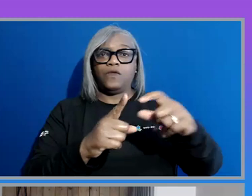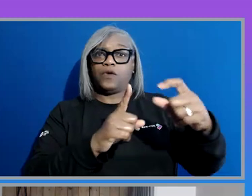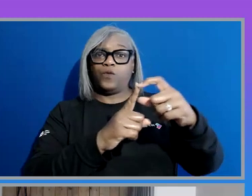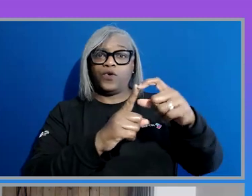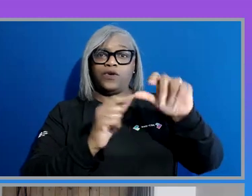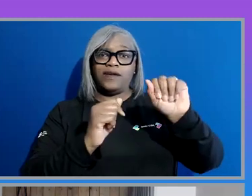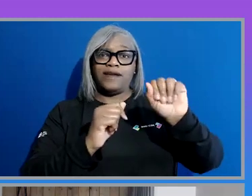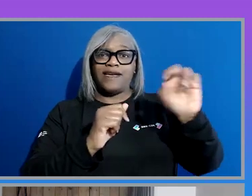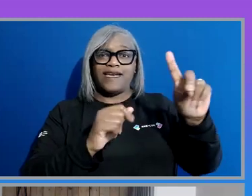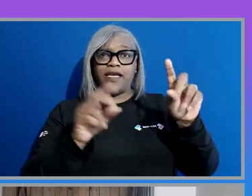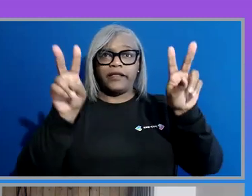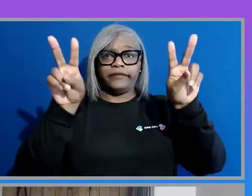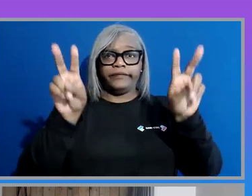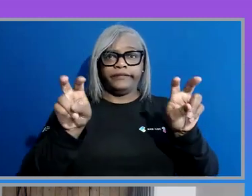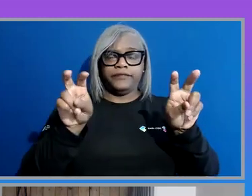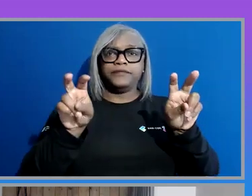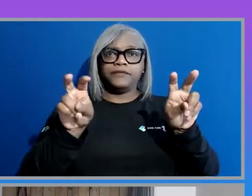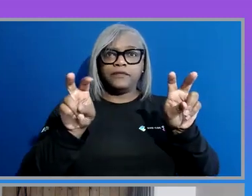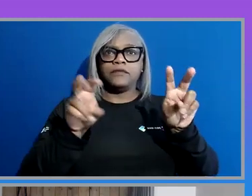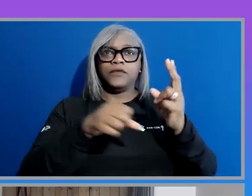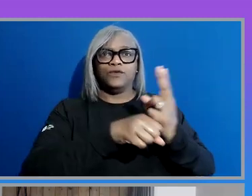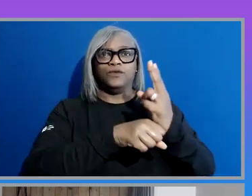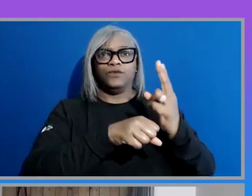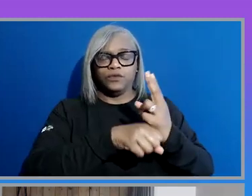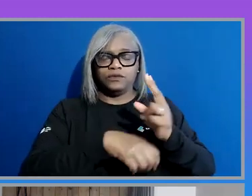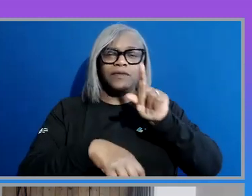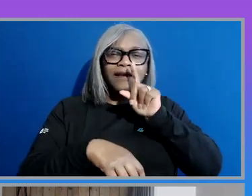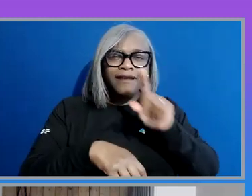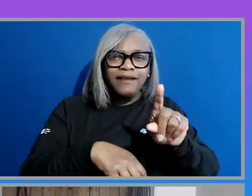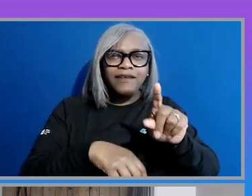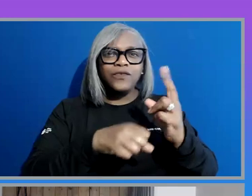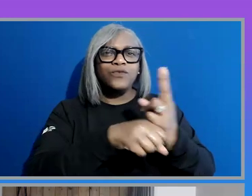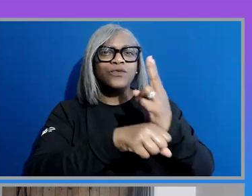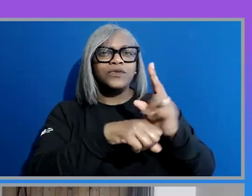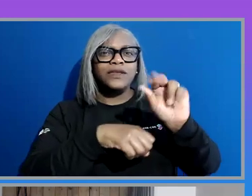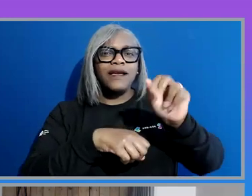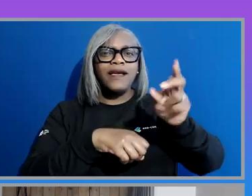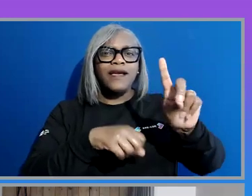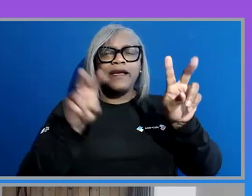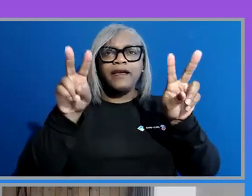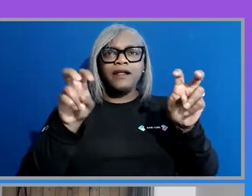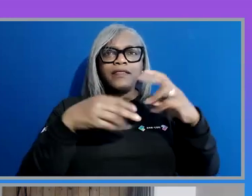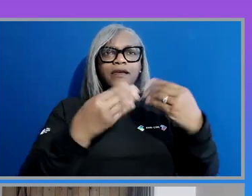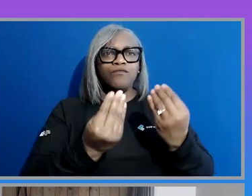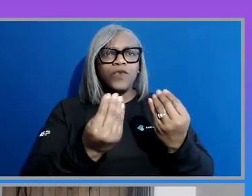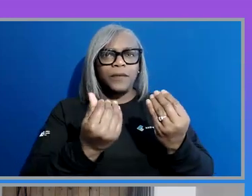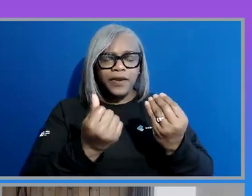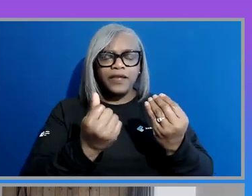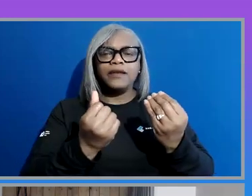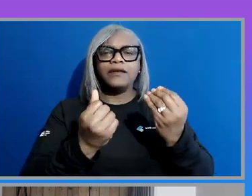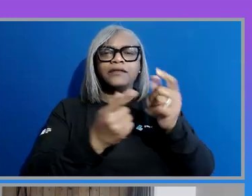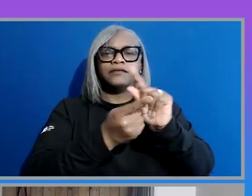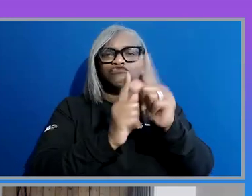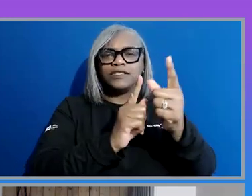integration name. Now, if you're internationalizing your apps, you'll have a property there instead of the word add, so that translations will